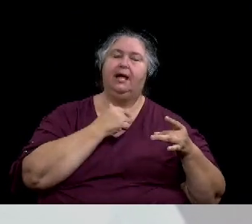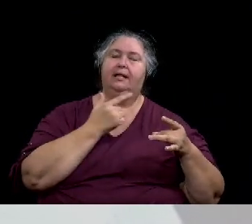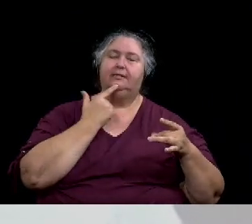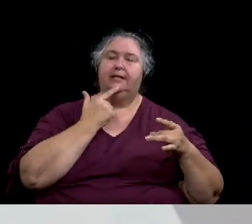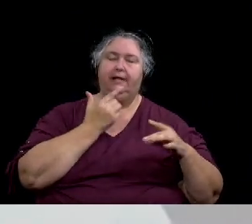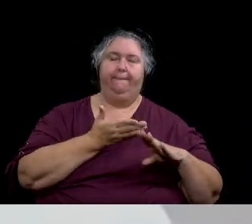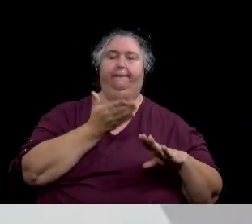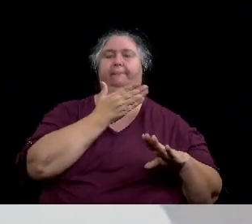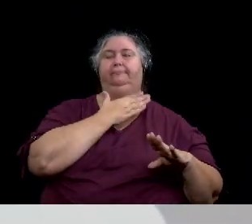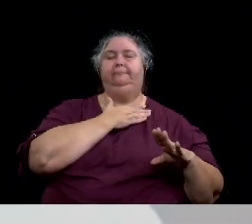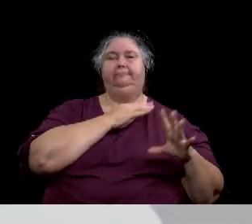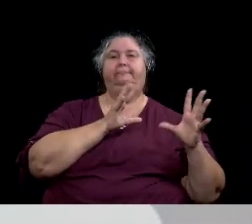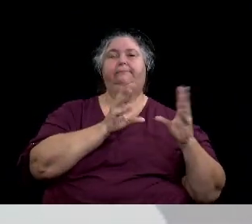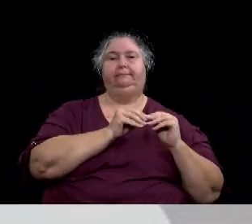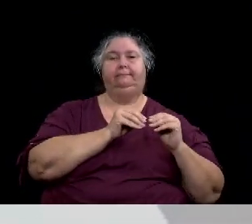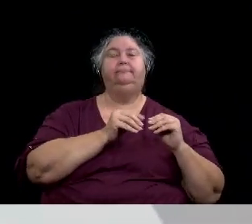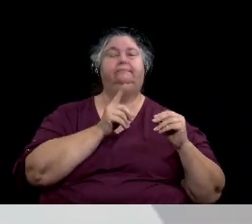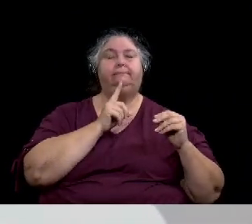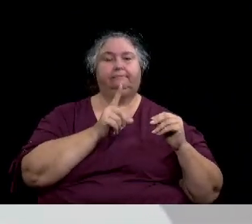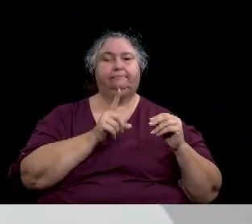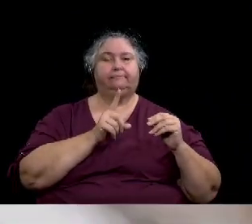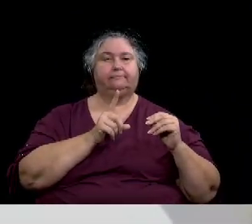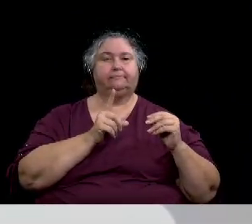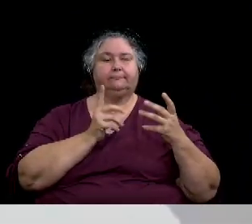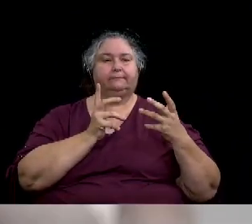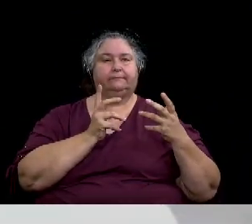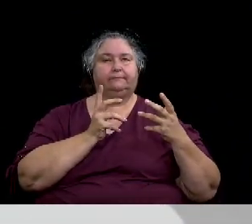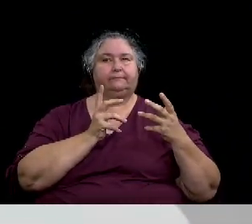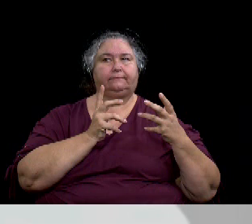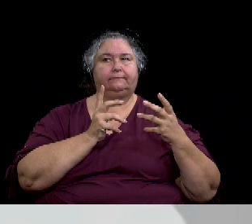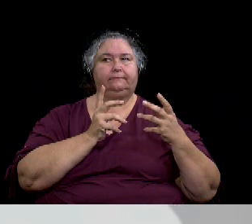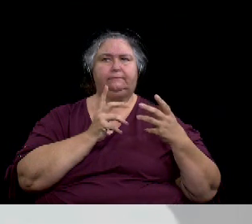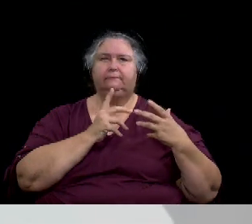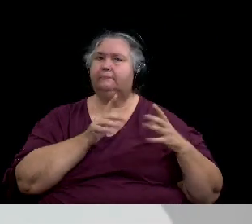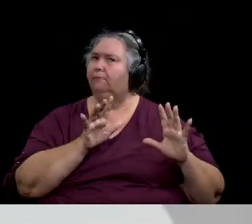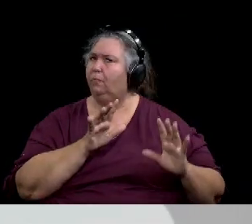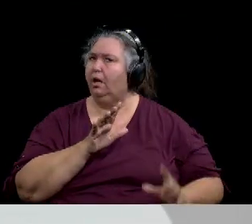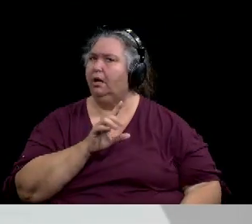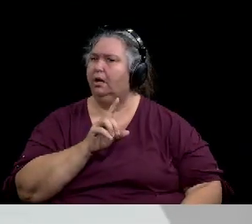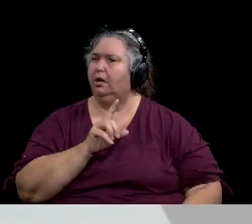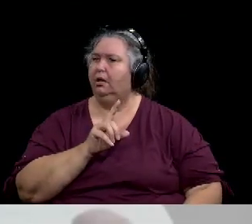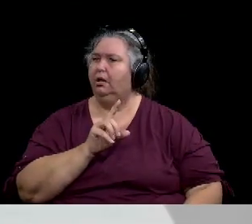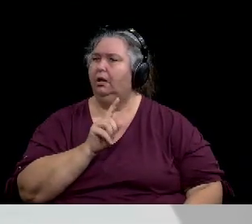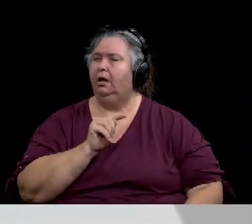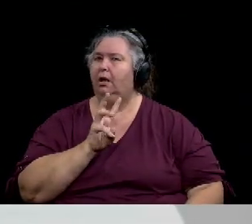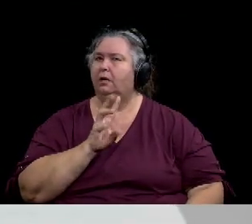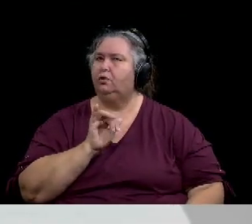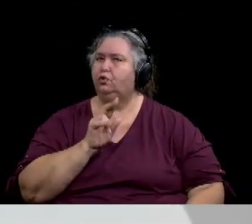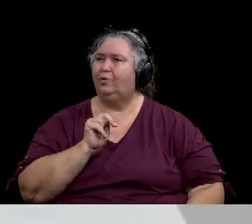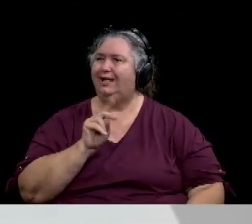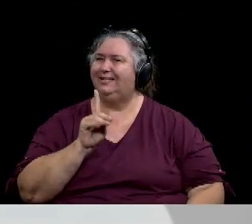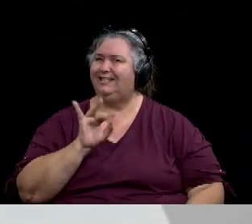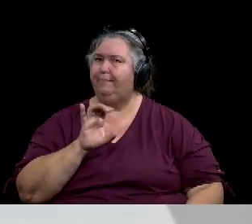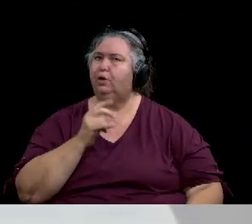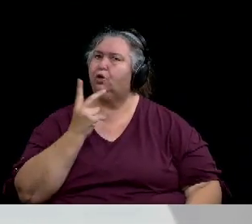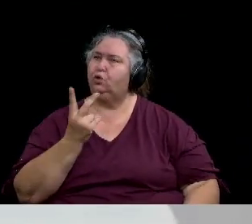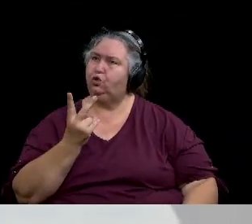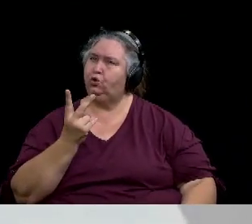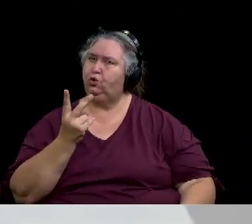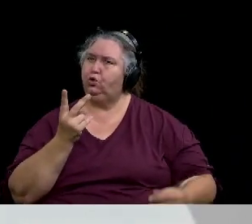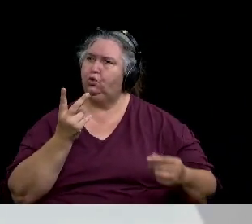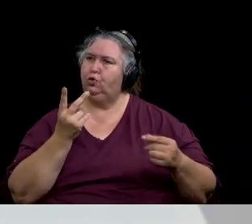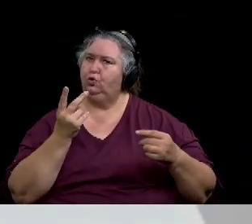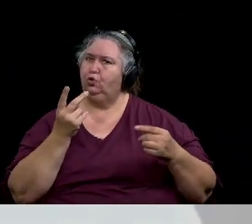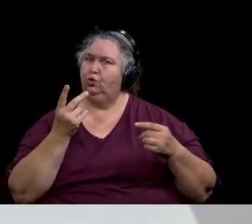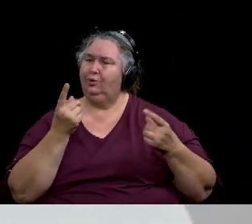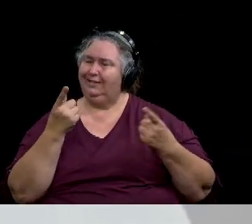that there already is a twindemic. There already is two pandemics that are happening side by